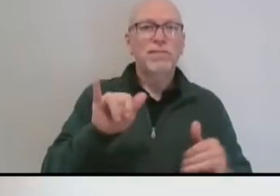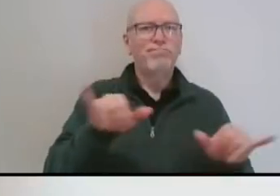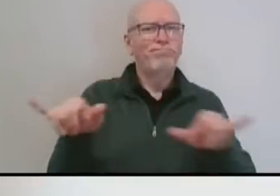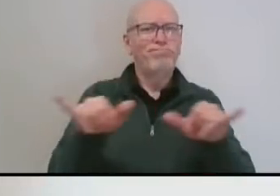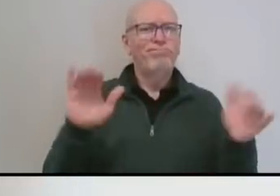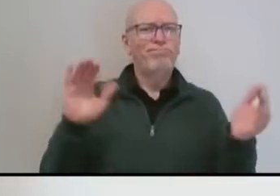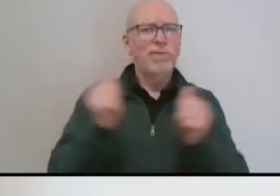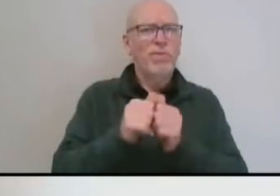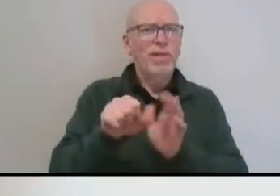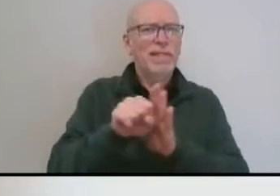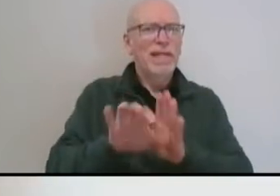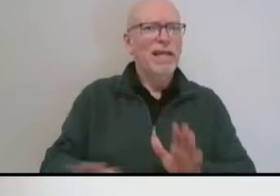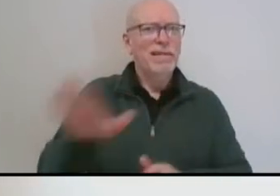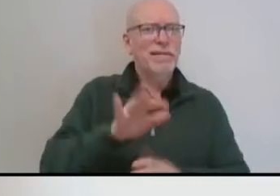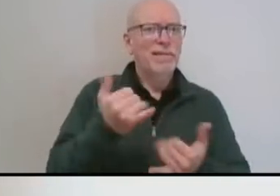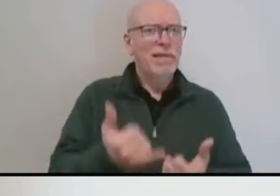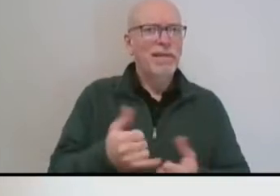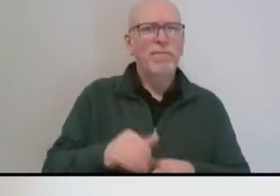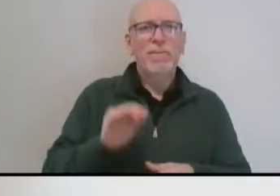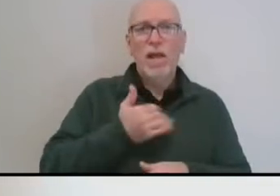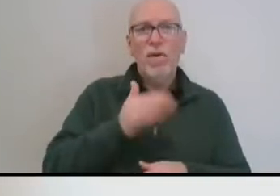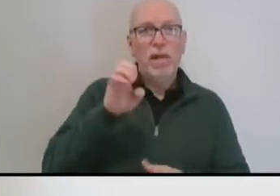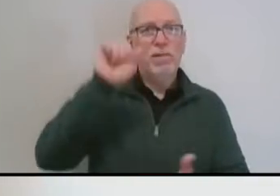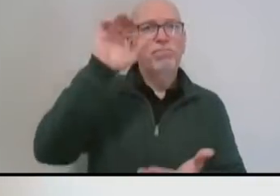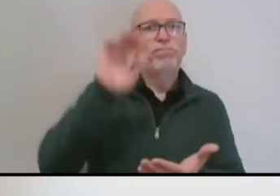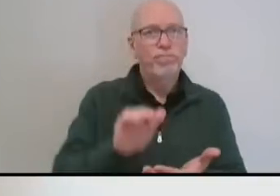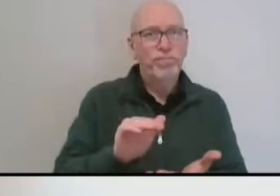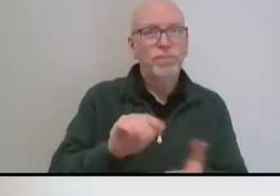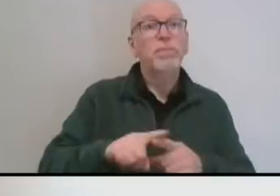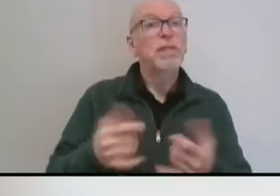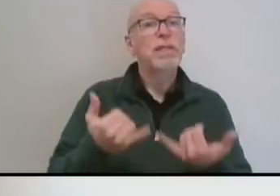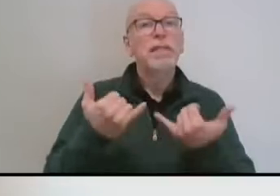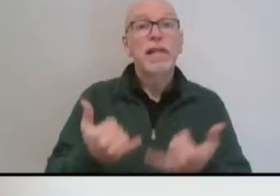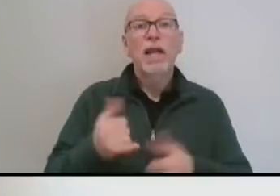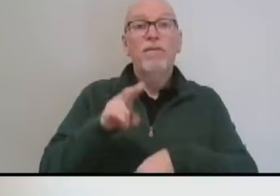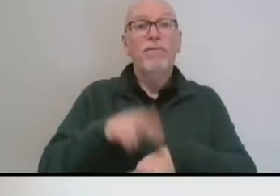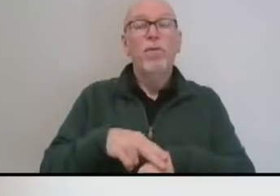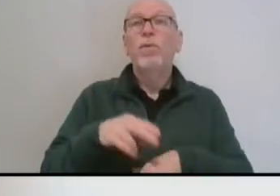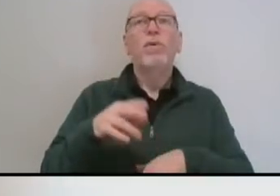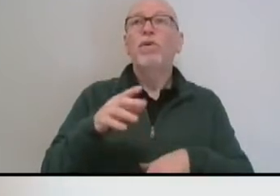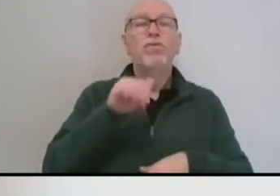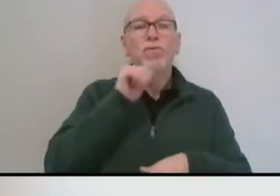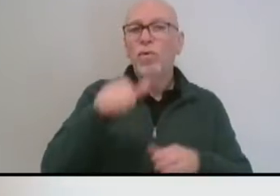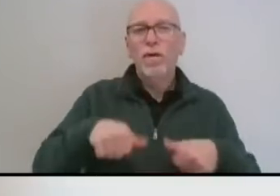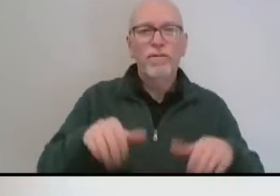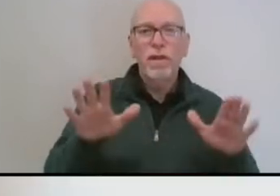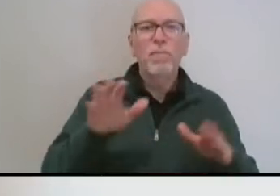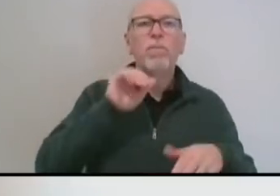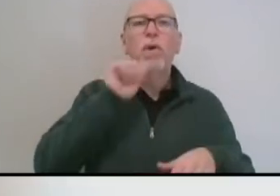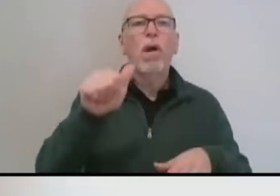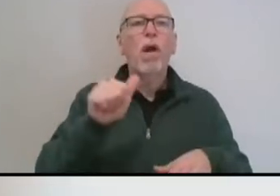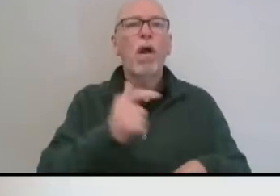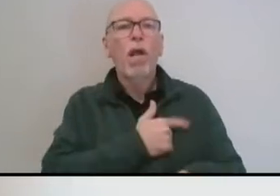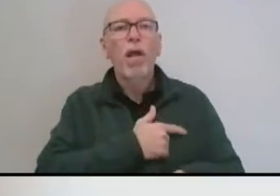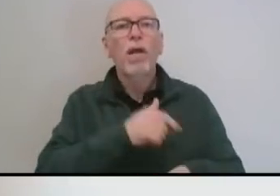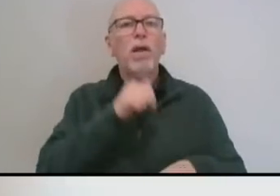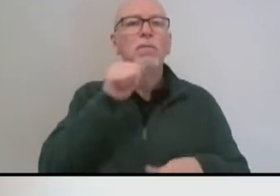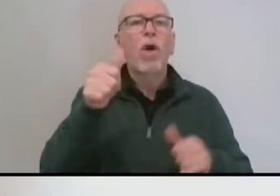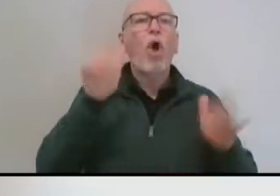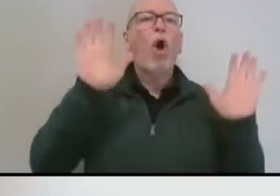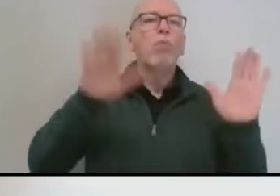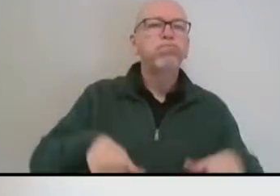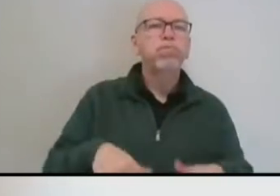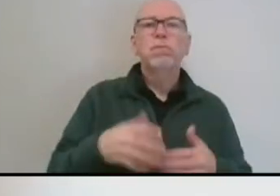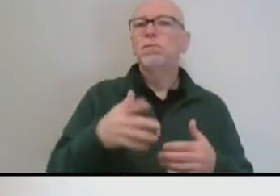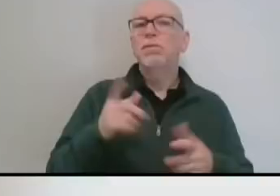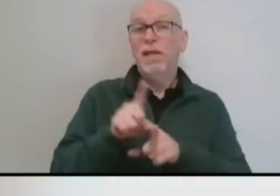in the state currently. Our cases are down. But now, of course, is not the time to become complacent. As Dr. Weaver